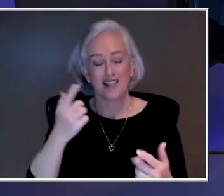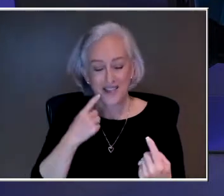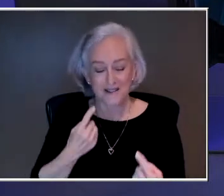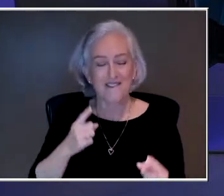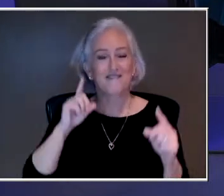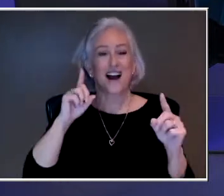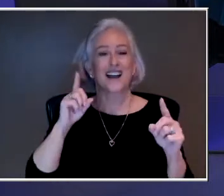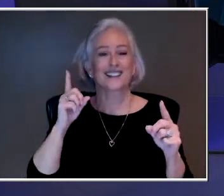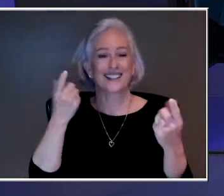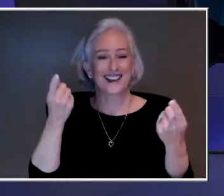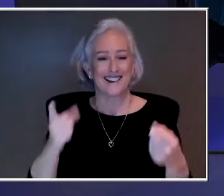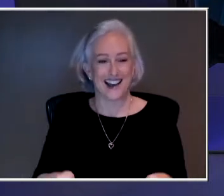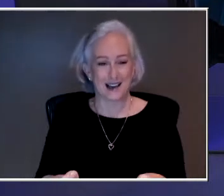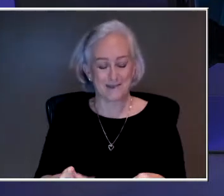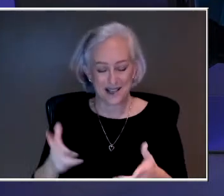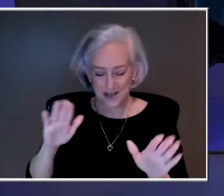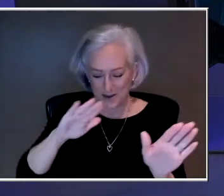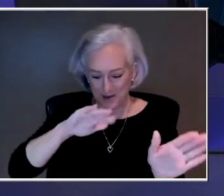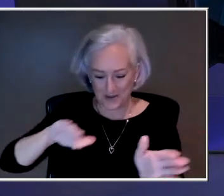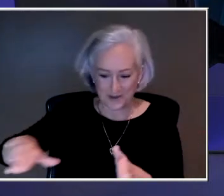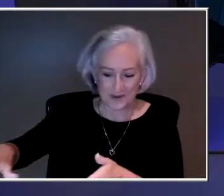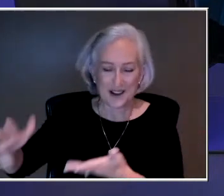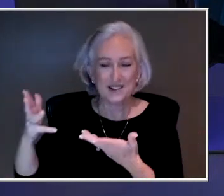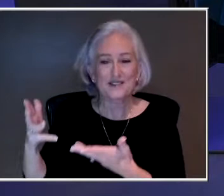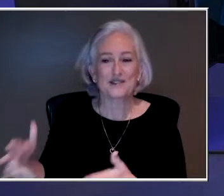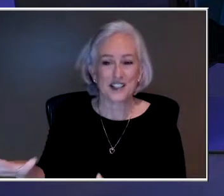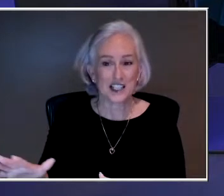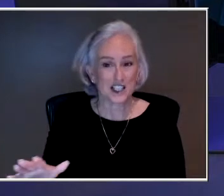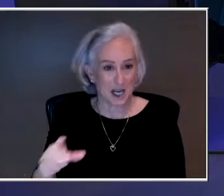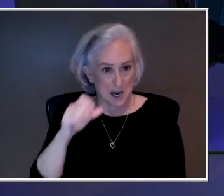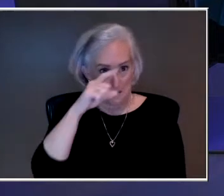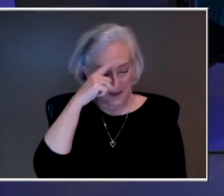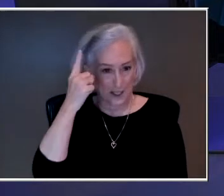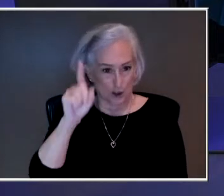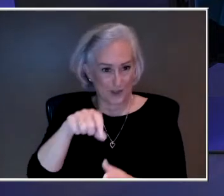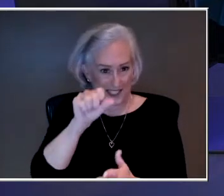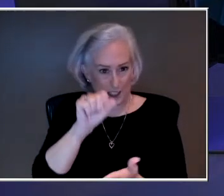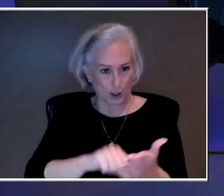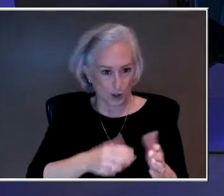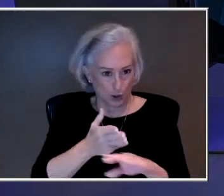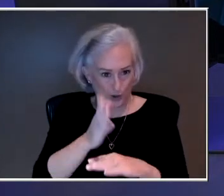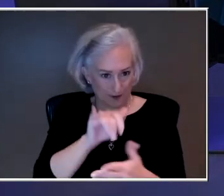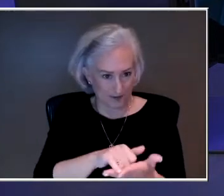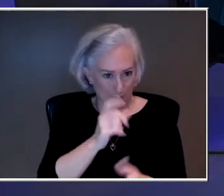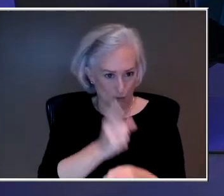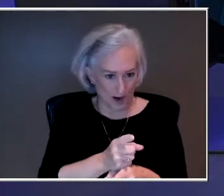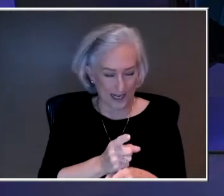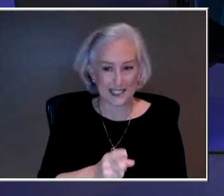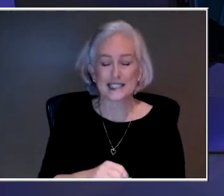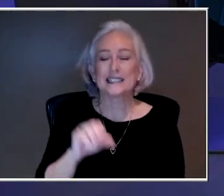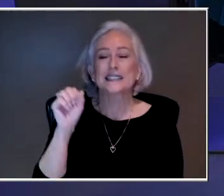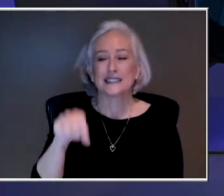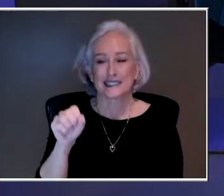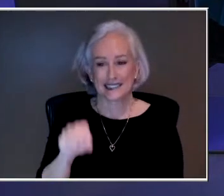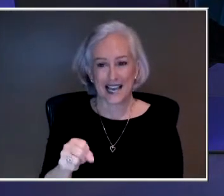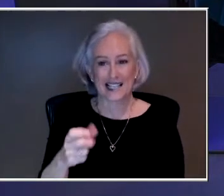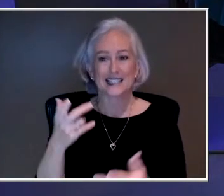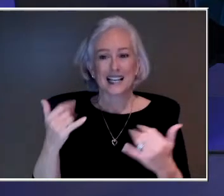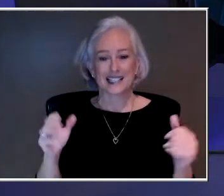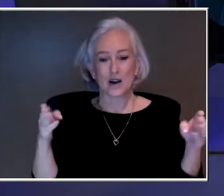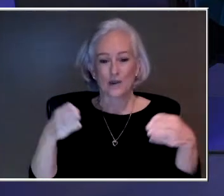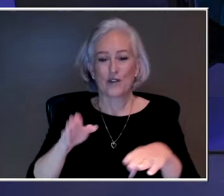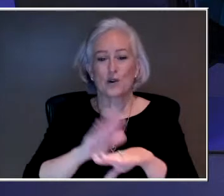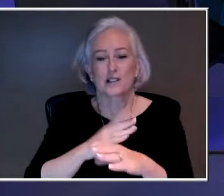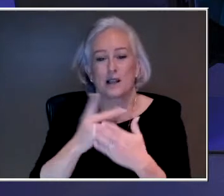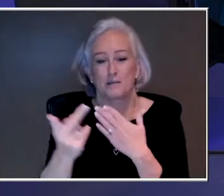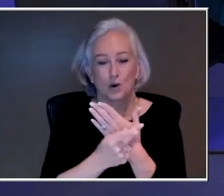you. Exactly. Kind of, in a way, because you ended up needing surgery, right? I did. That's going to bring us to the focus of our program today. Along with your double